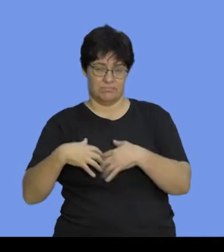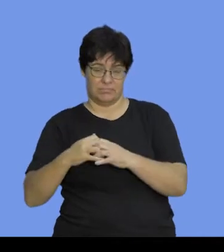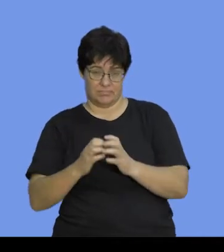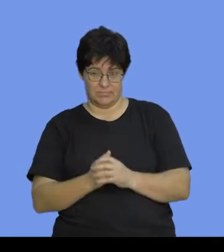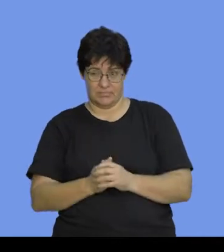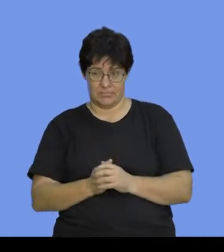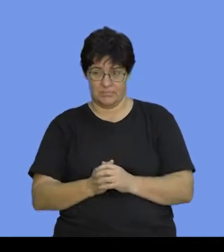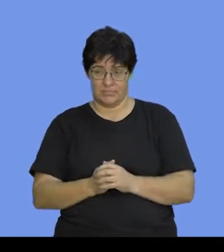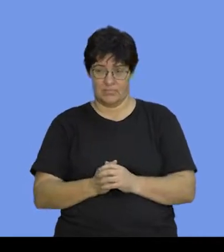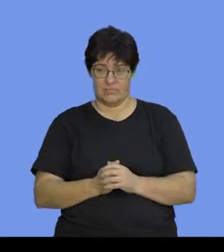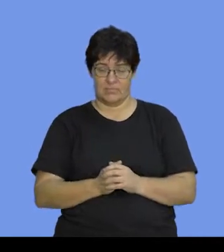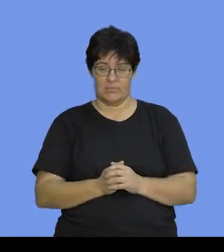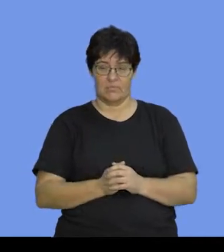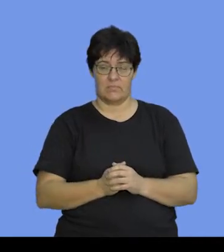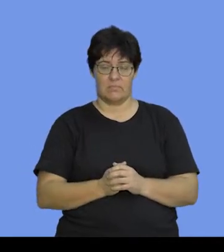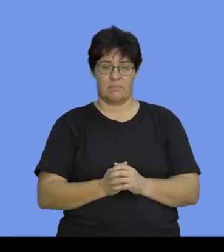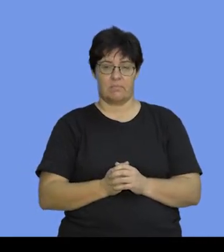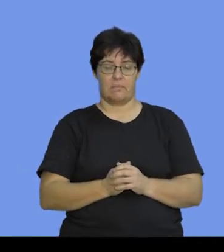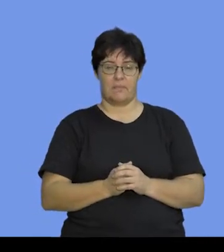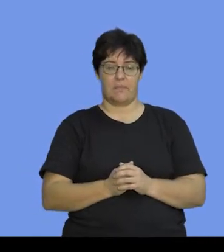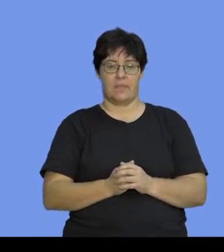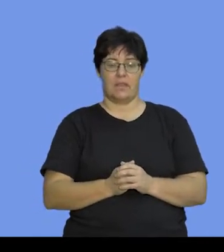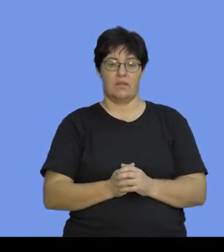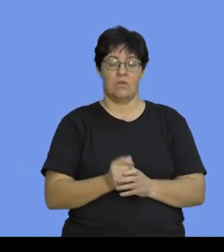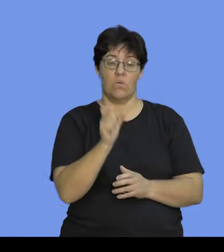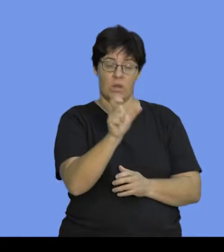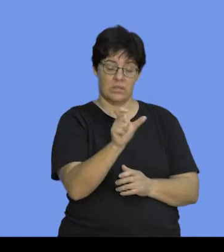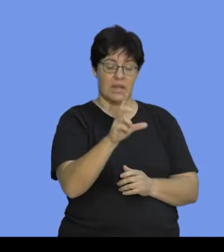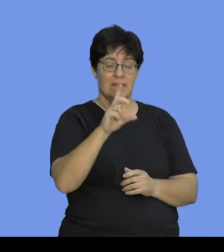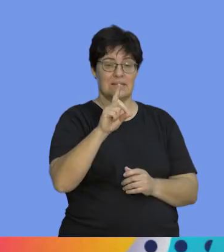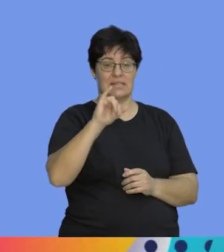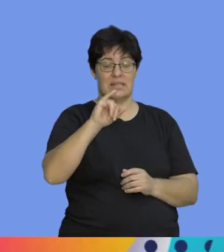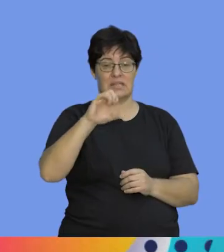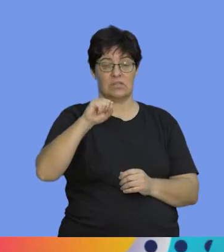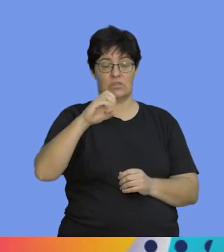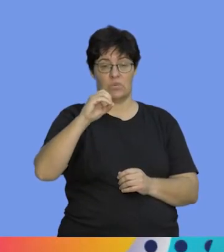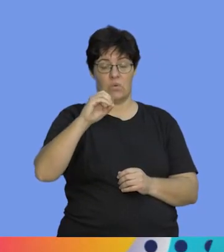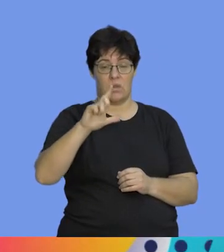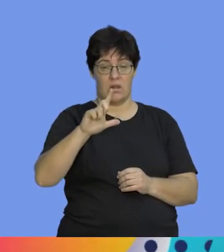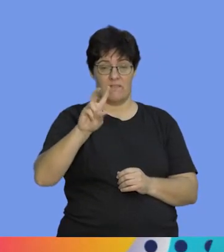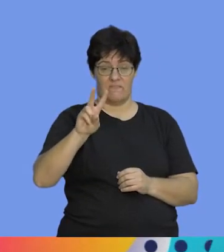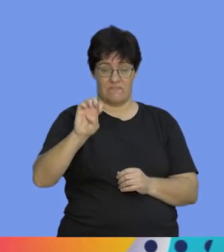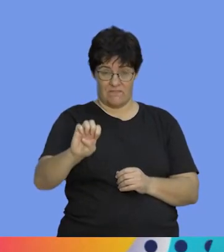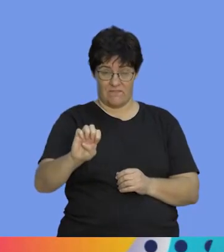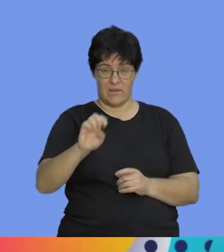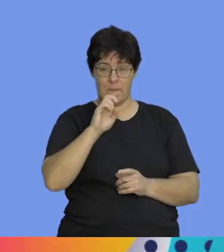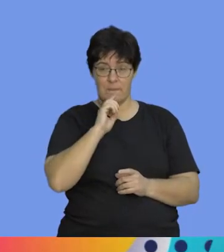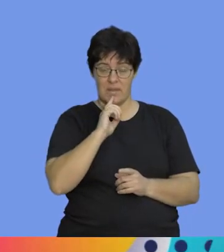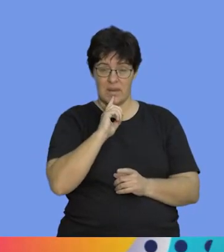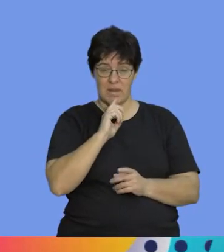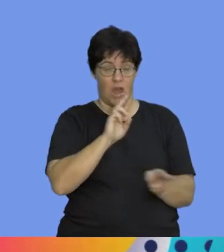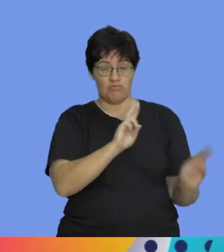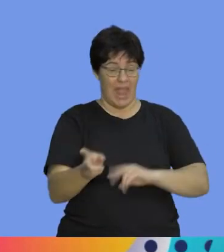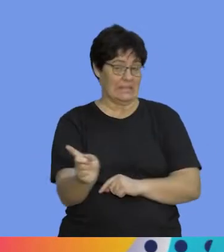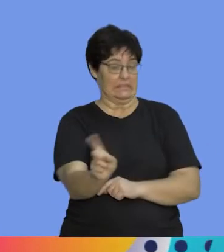solute dissolving in a solvent. Now, the word dissolve does not necessarily mean react. We